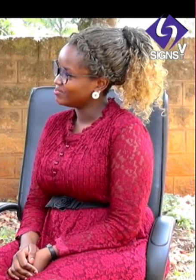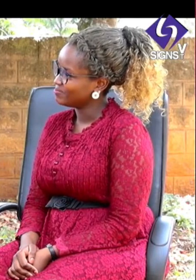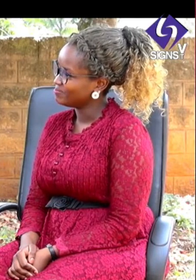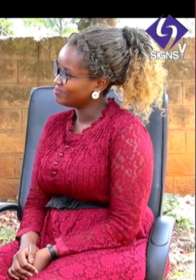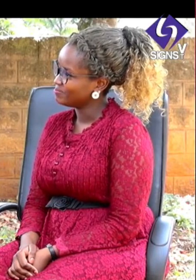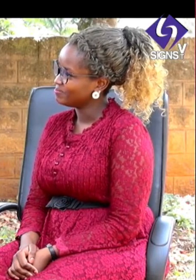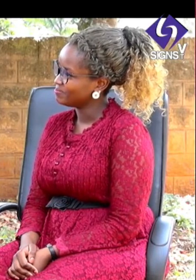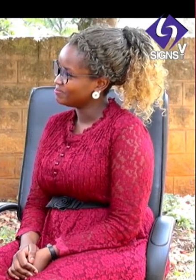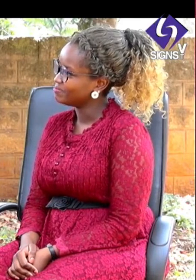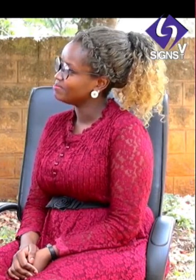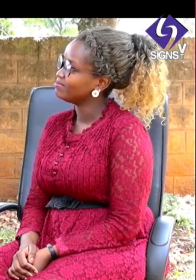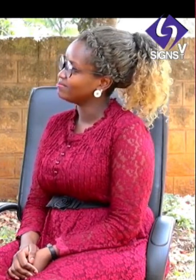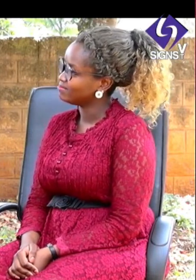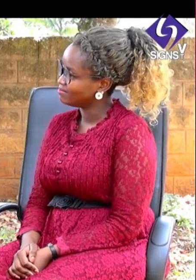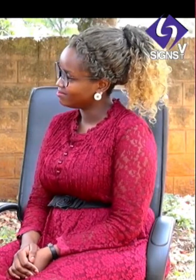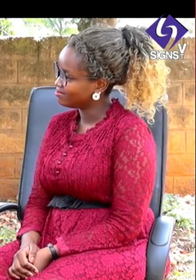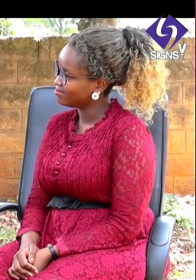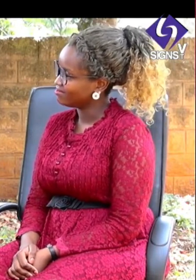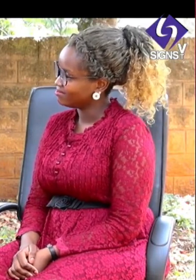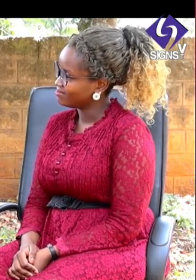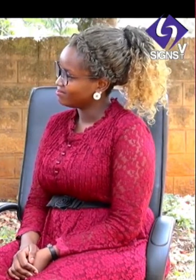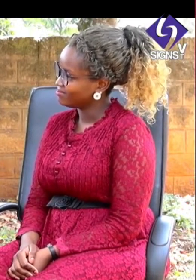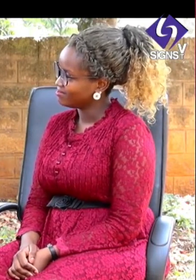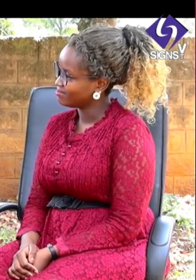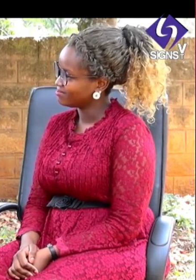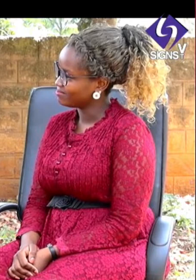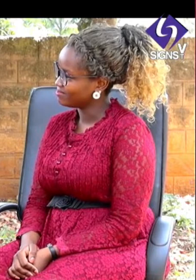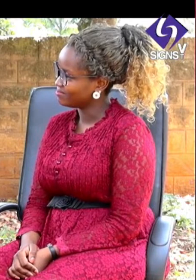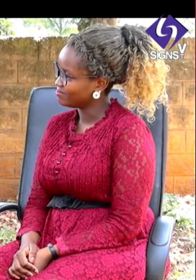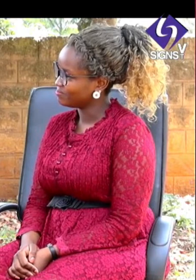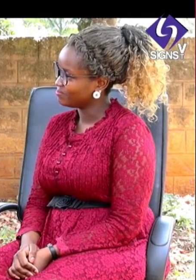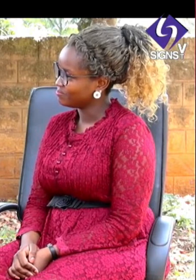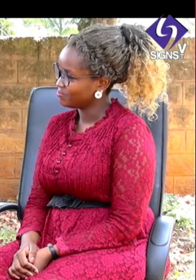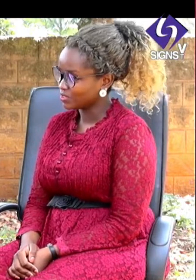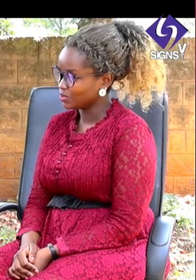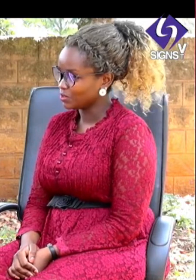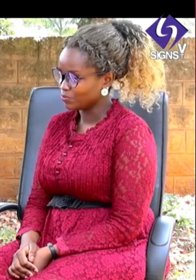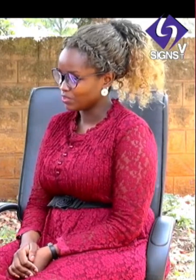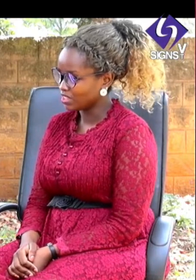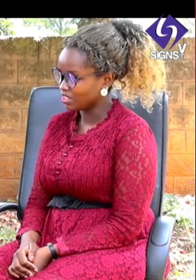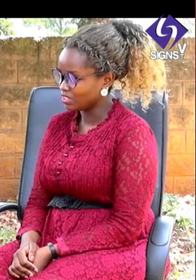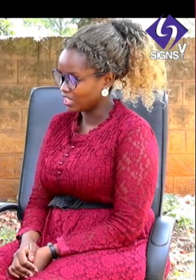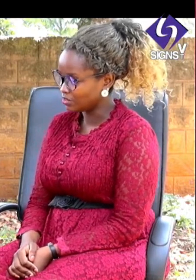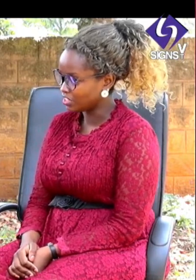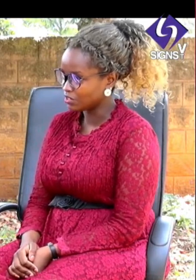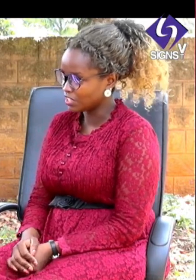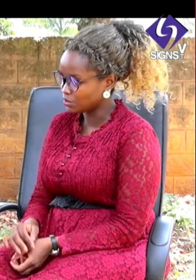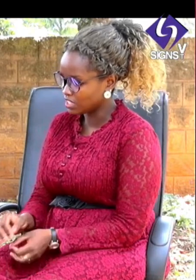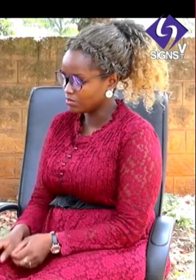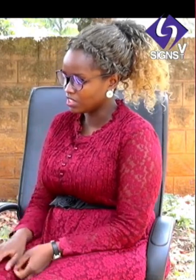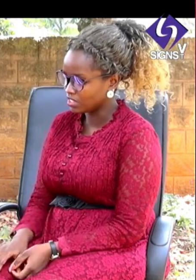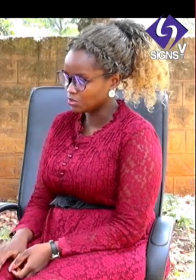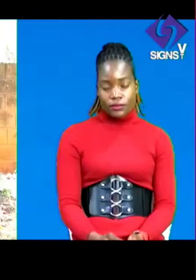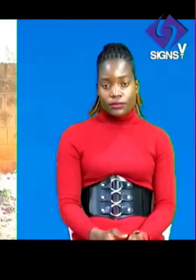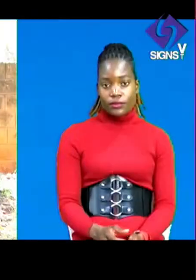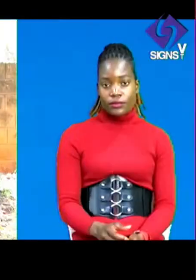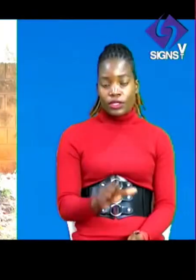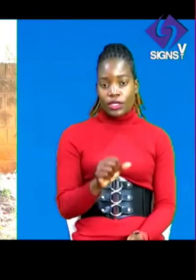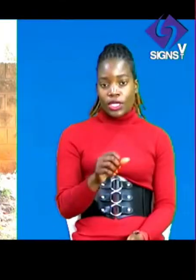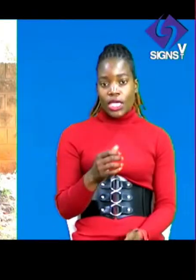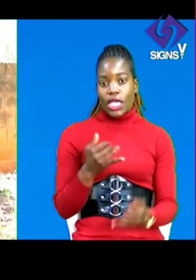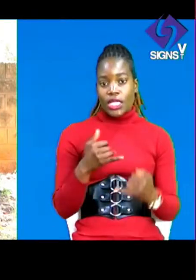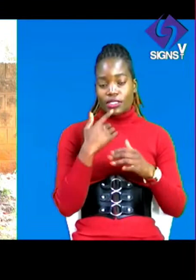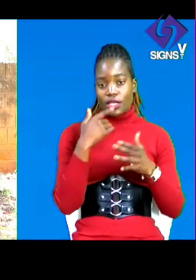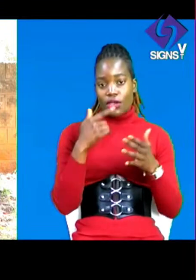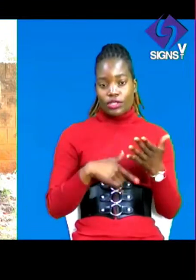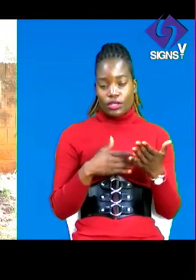Probably a lot of proteins, you drink a lot of water, you'll be fine. So, are you try to tell me that I should do away